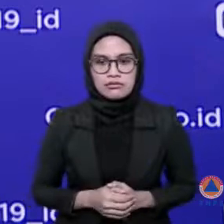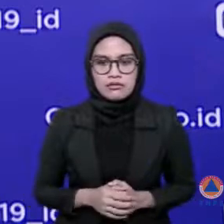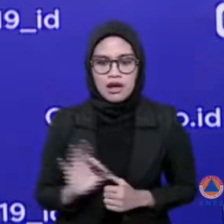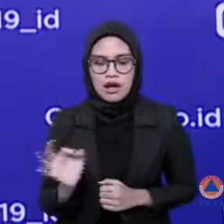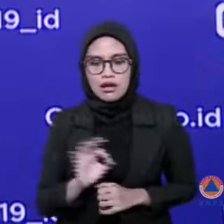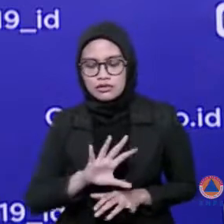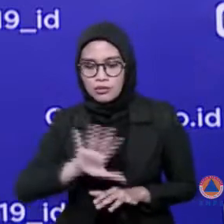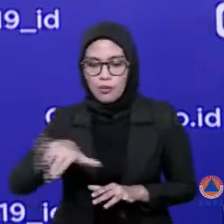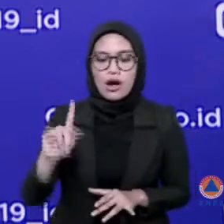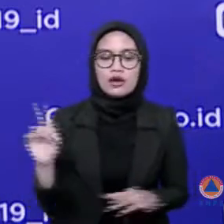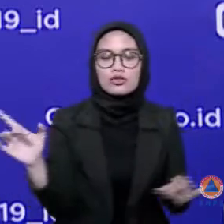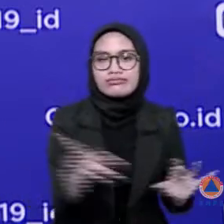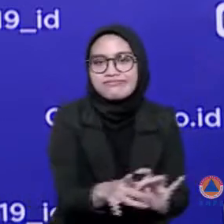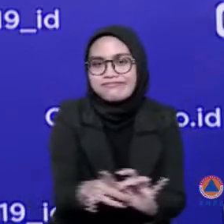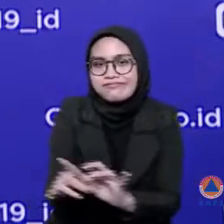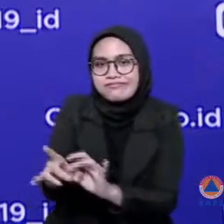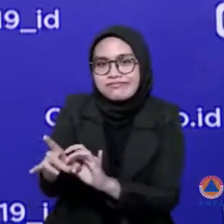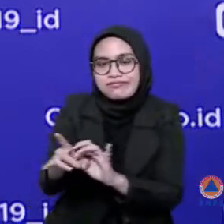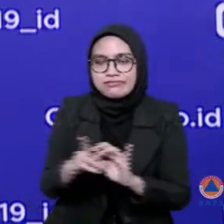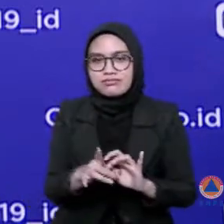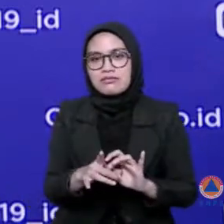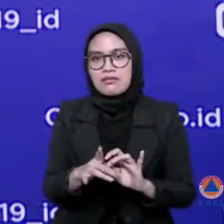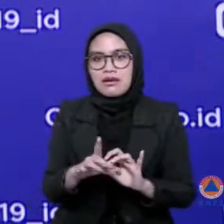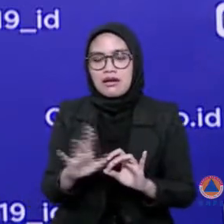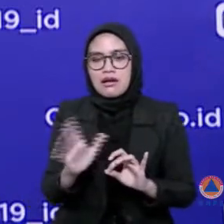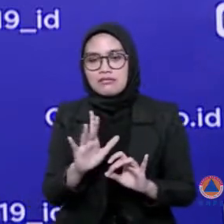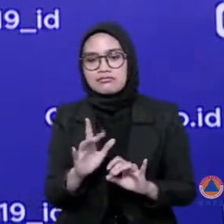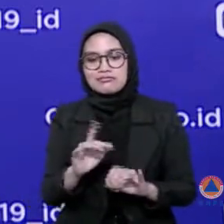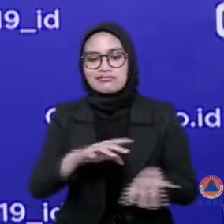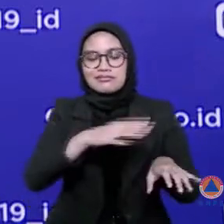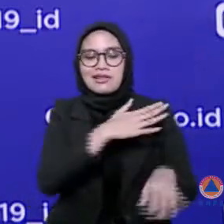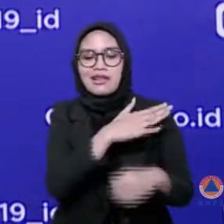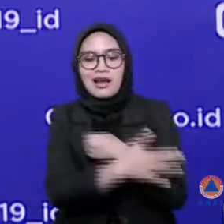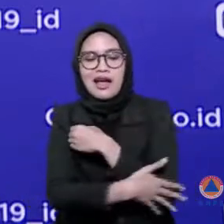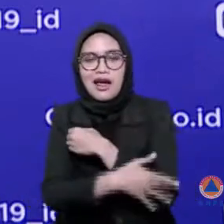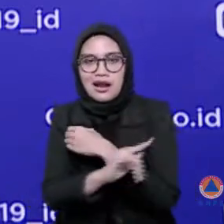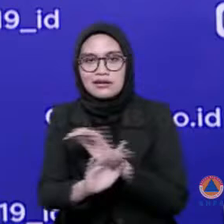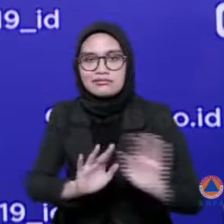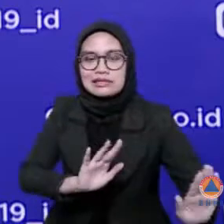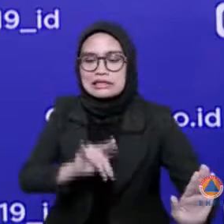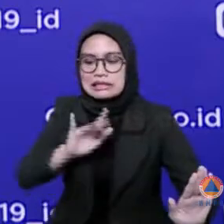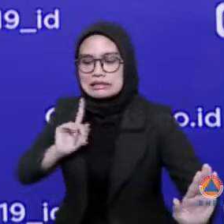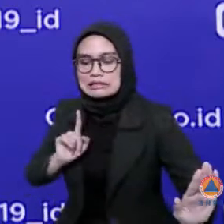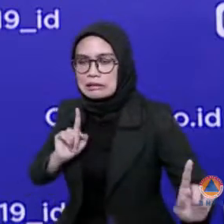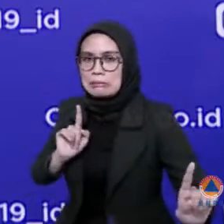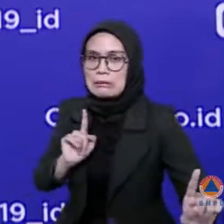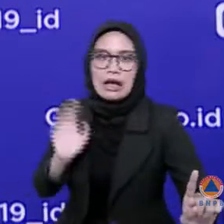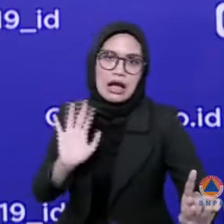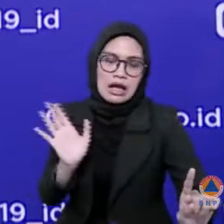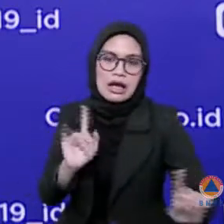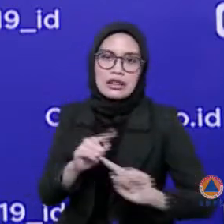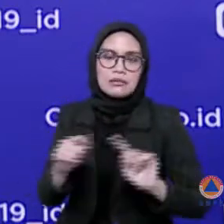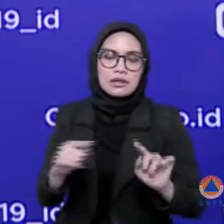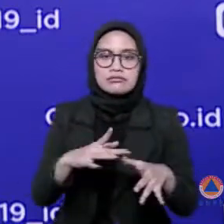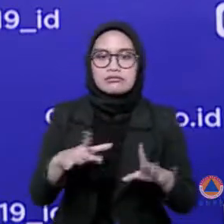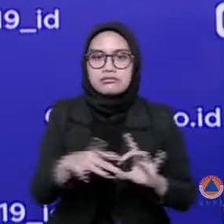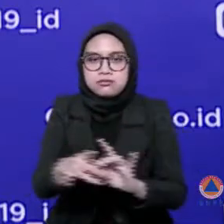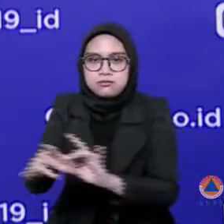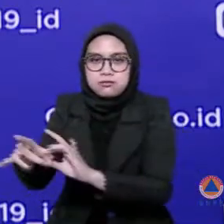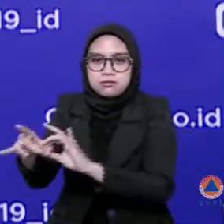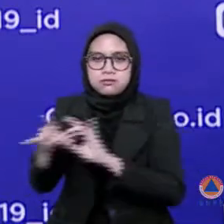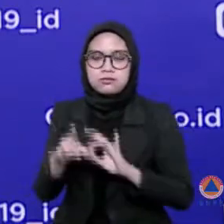this. During these trying times, which unfortunately have taken place for almost 2